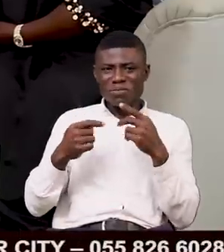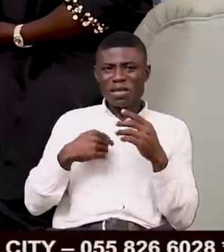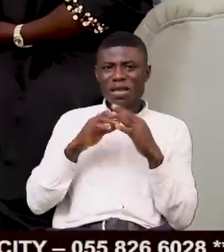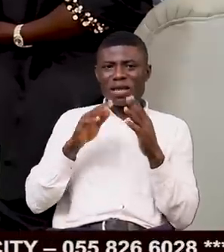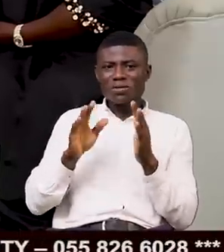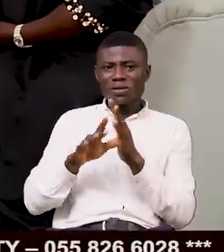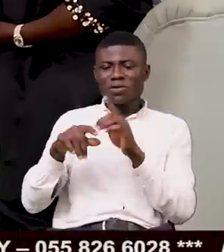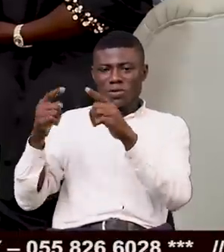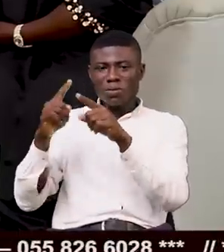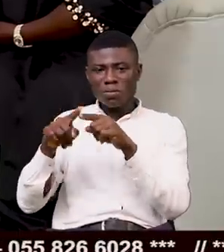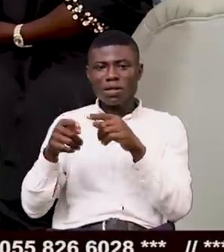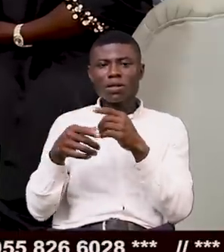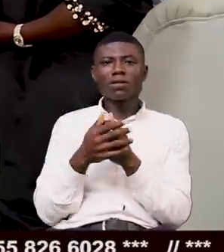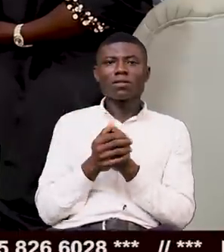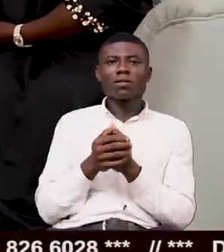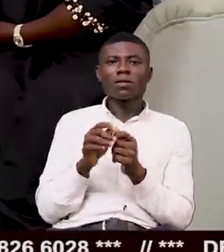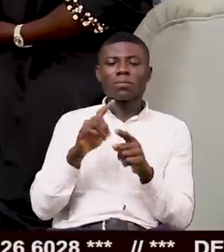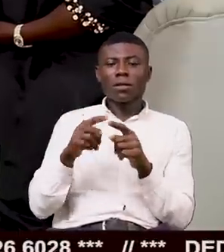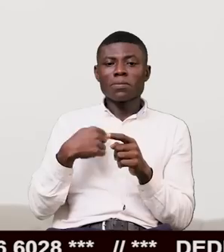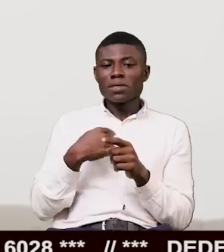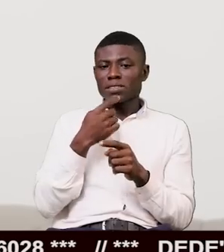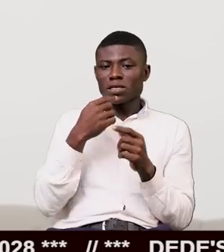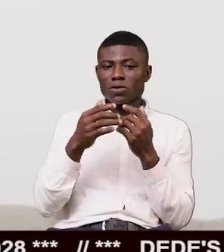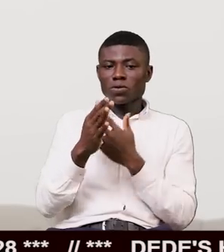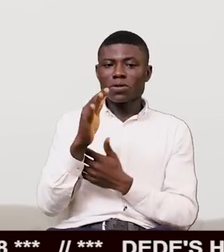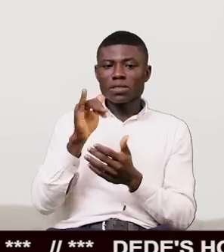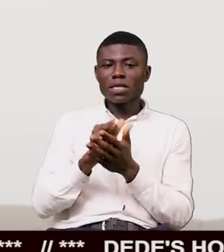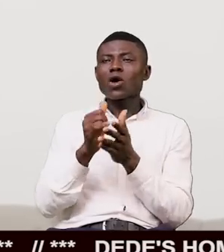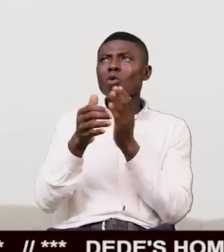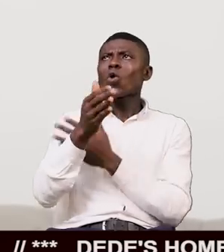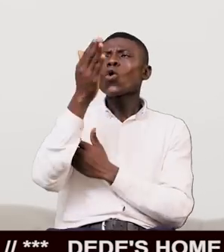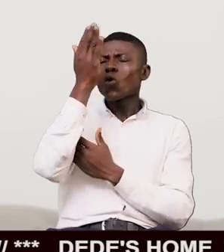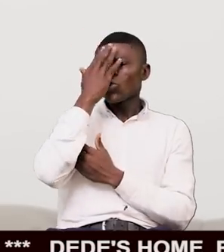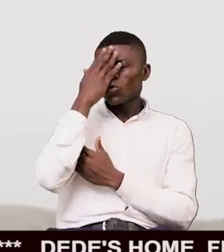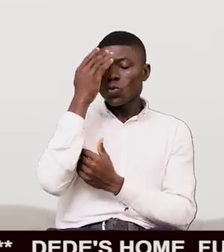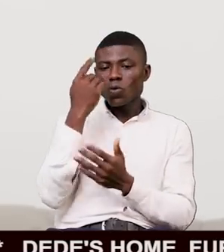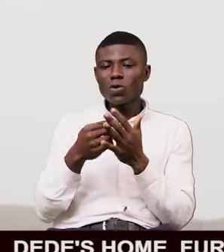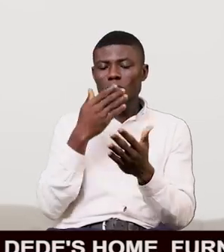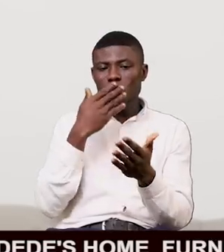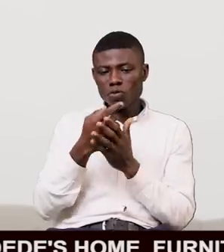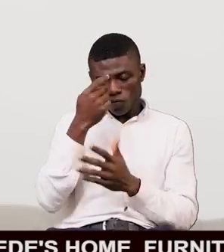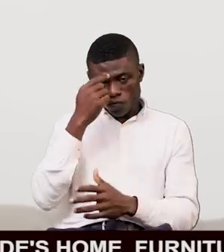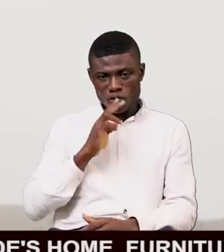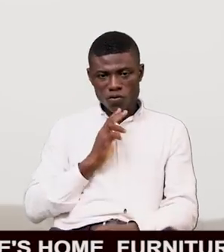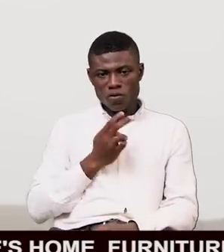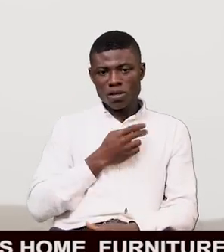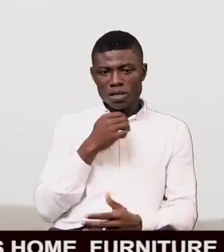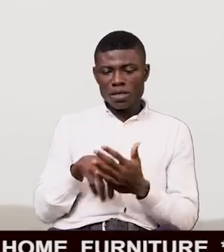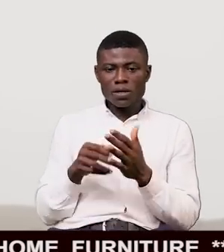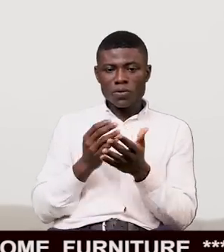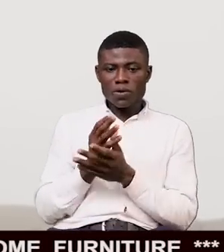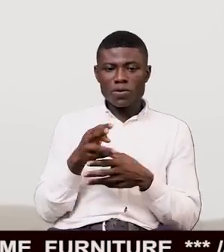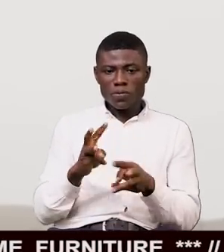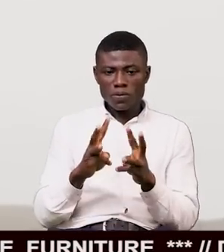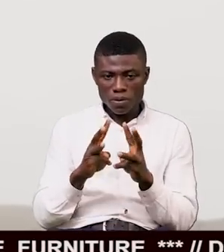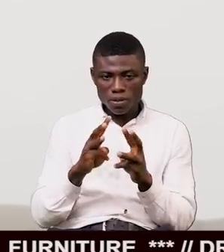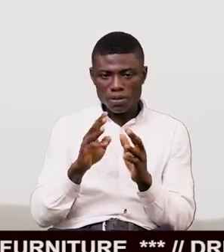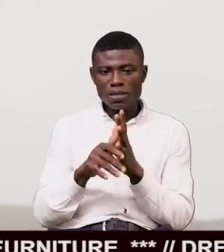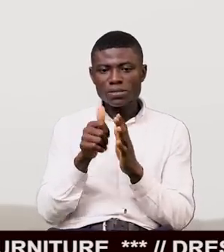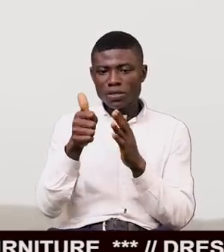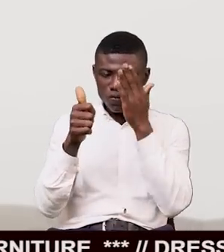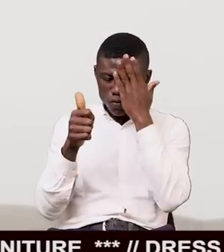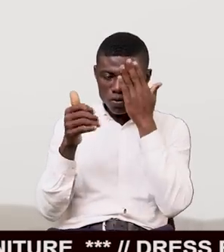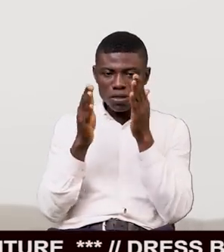but nyankopon a debi a me ka say wonnim de ye na ye ne ma ne ma no na ne nyansem no na wonnim